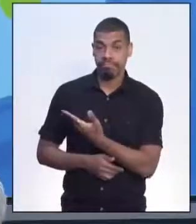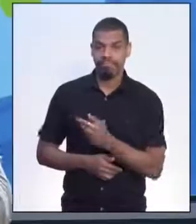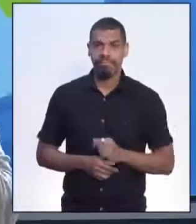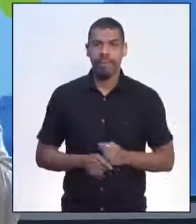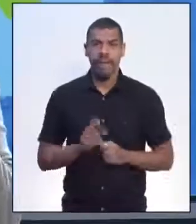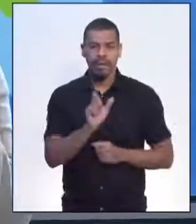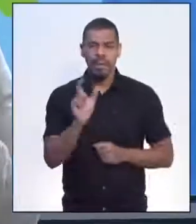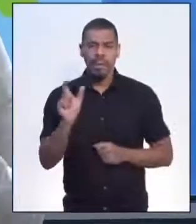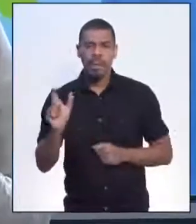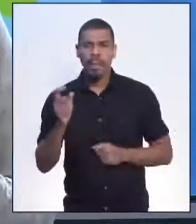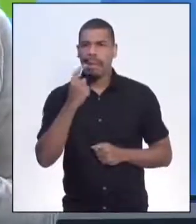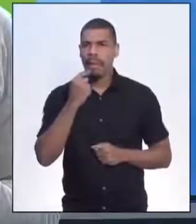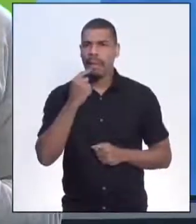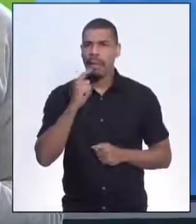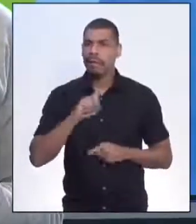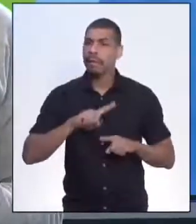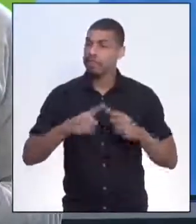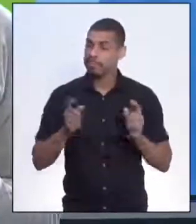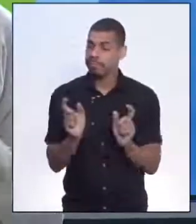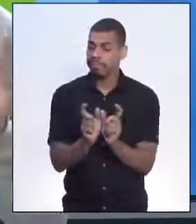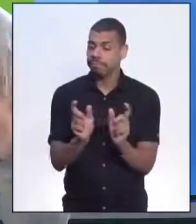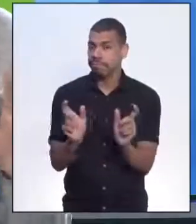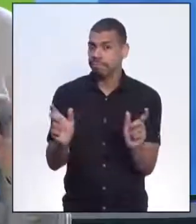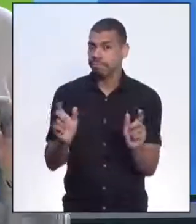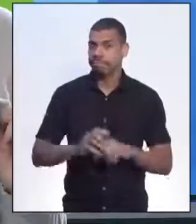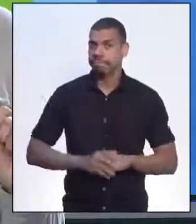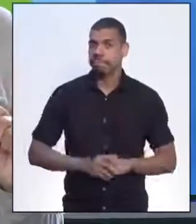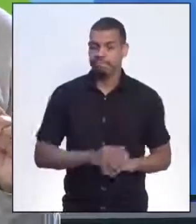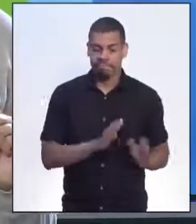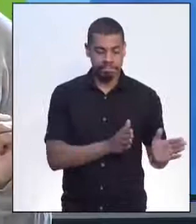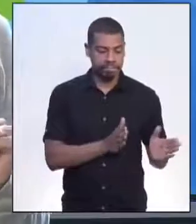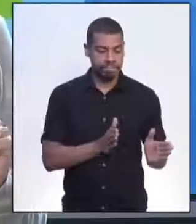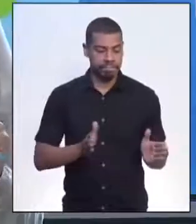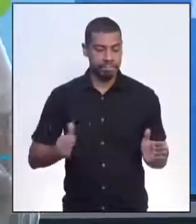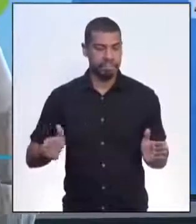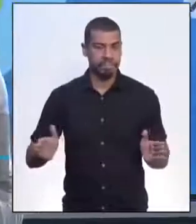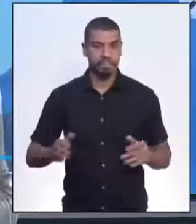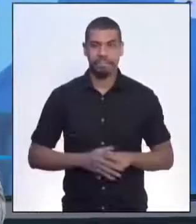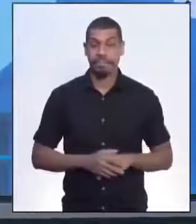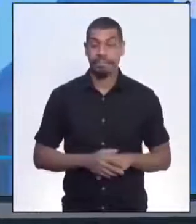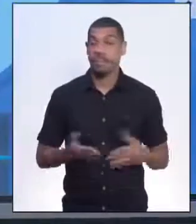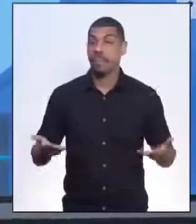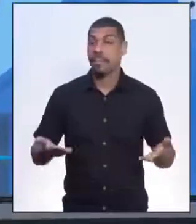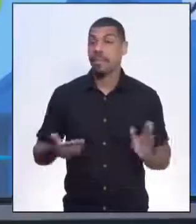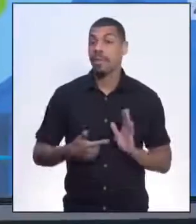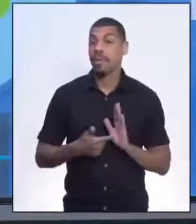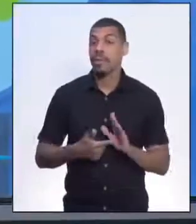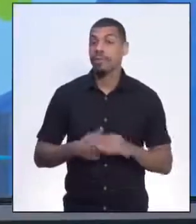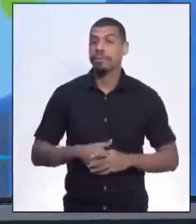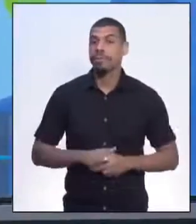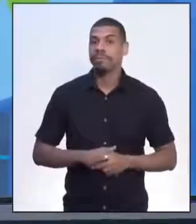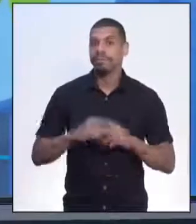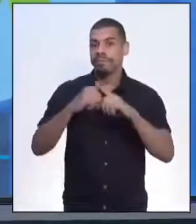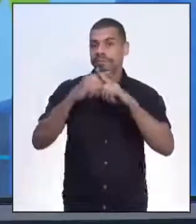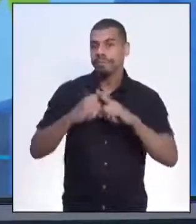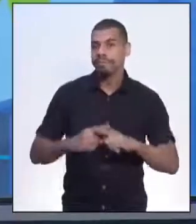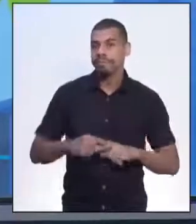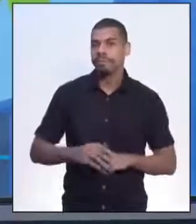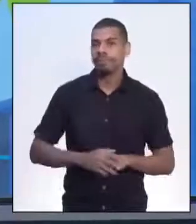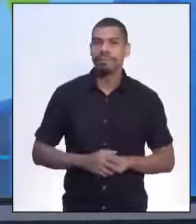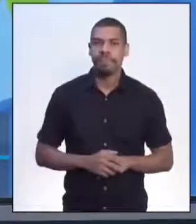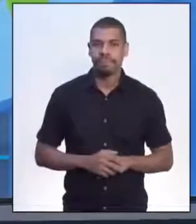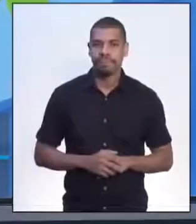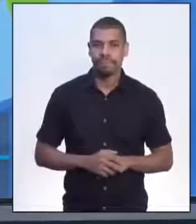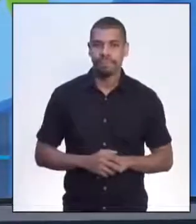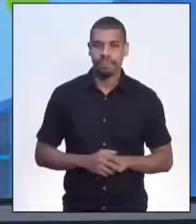tá? Mas ele é um link word de sequência, ok? Agora, nós temos um desafio. Diretor, põe por